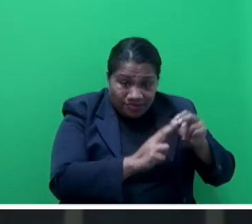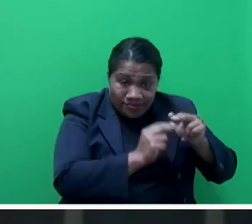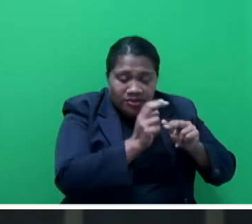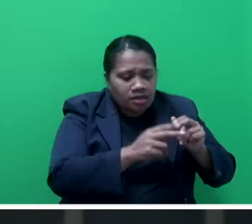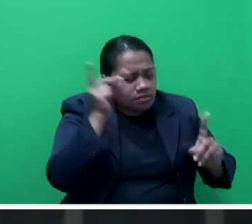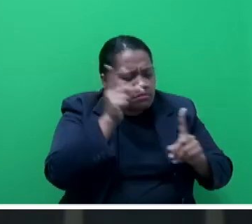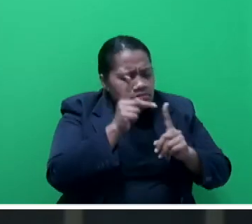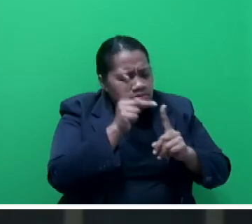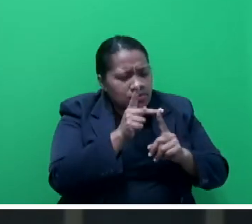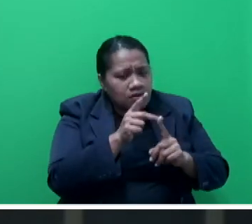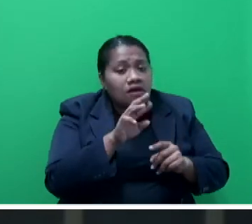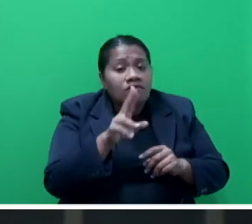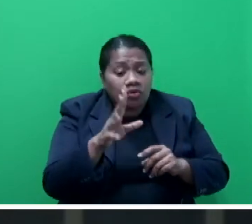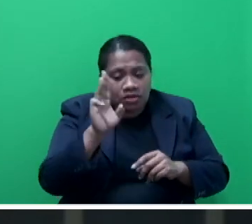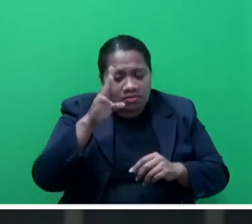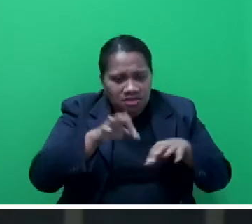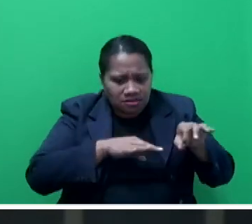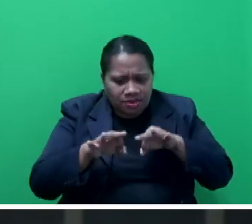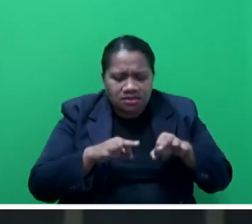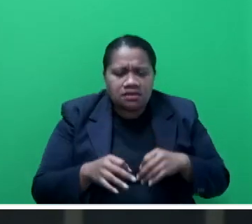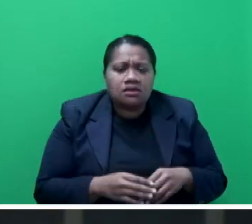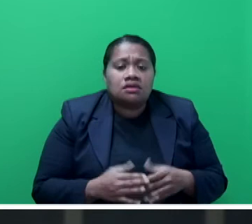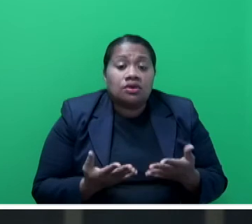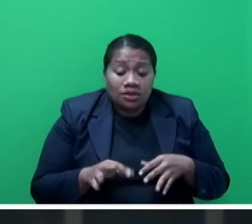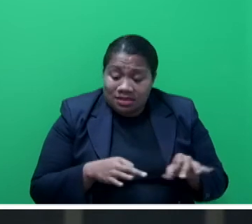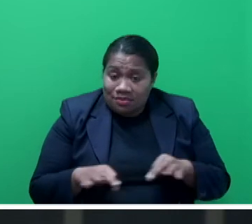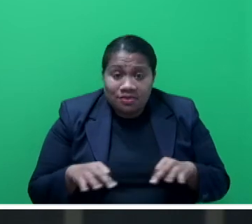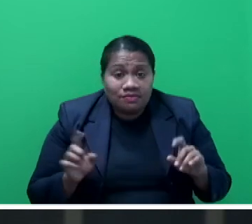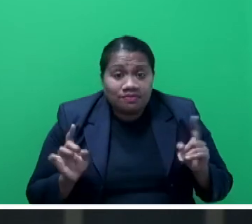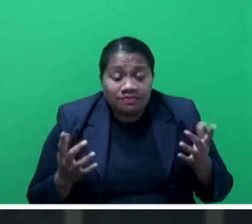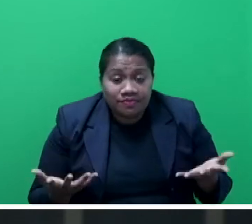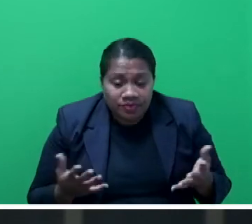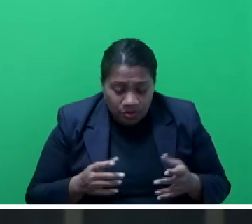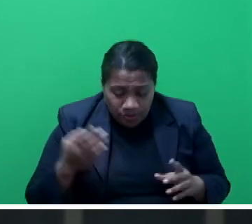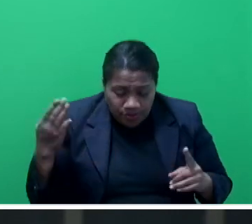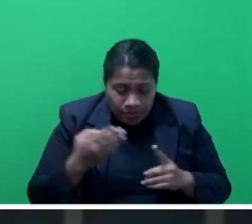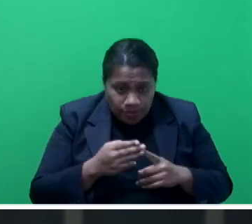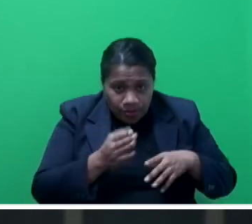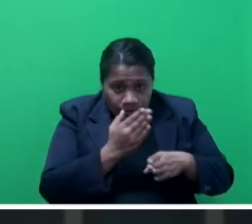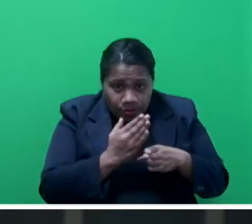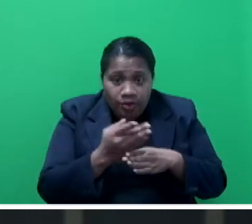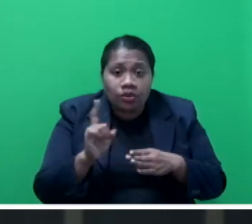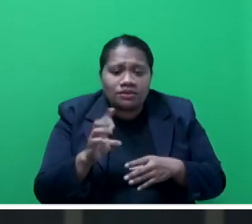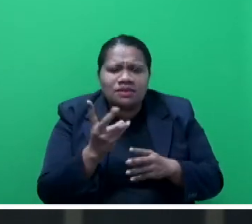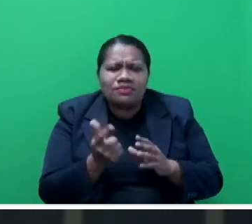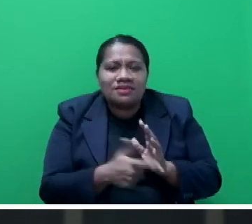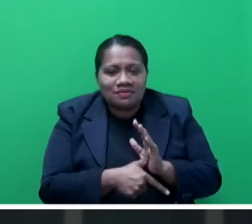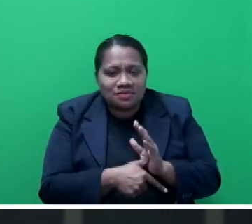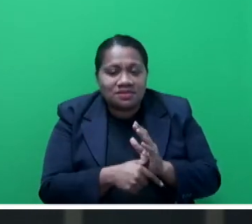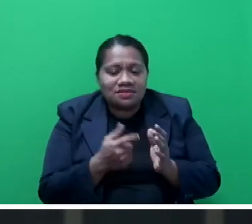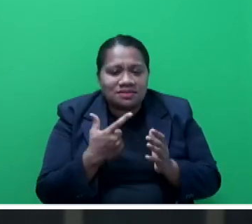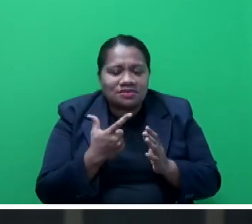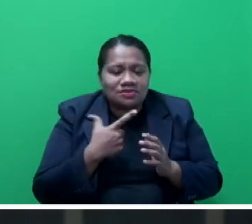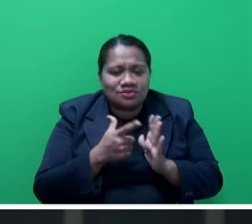of the master plans. WEF plans to automate one of its daily operations, which sometimes causes water supply disruptions